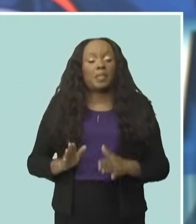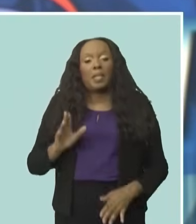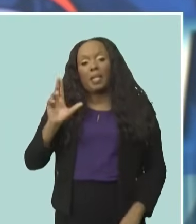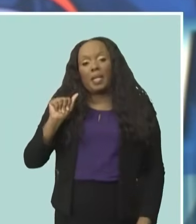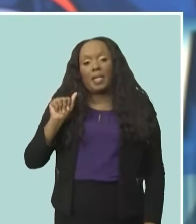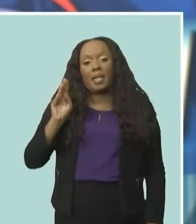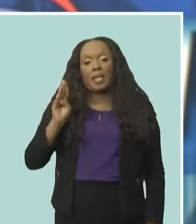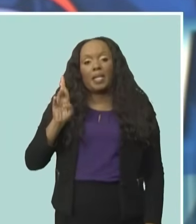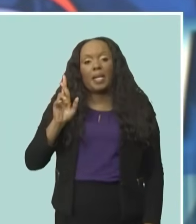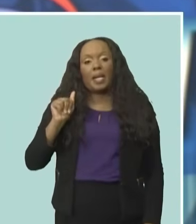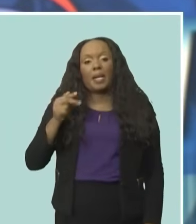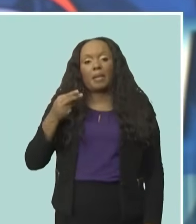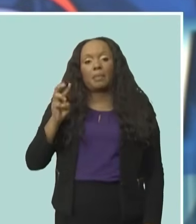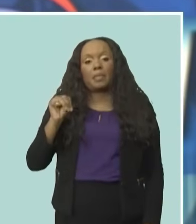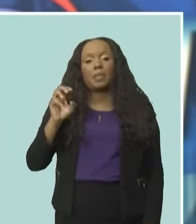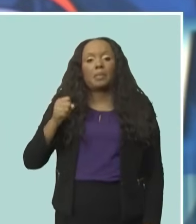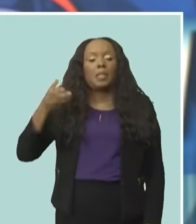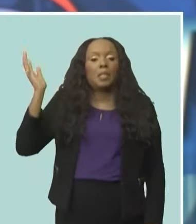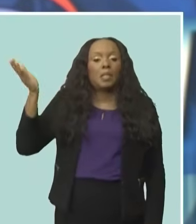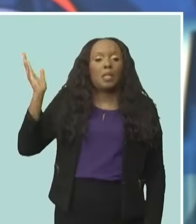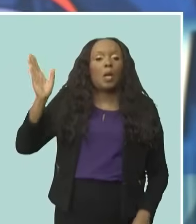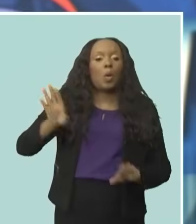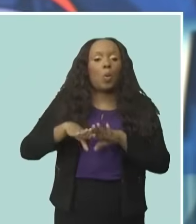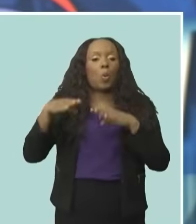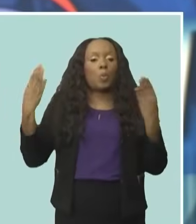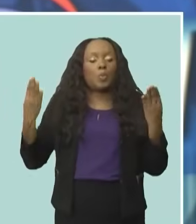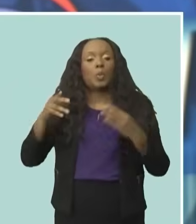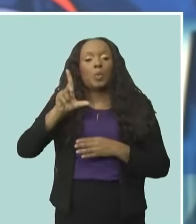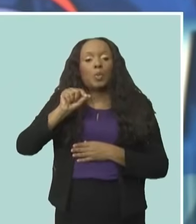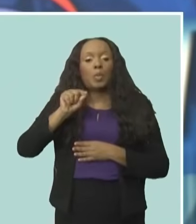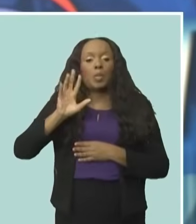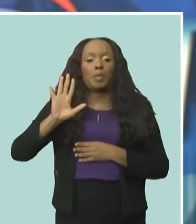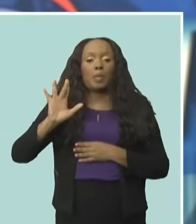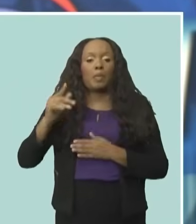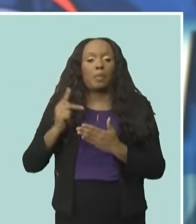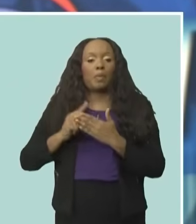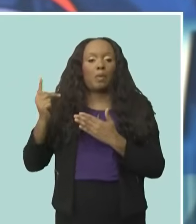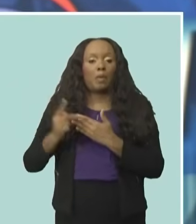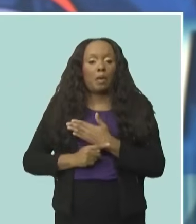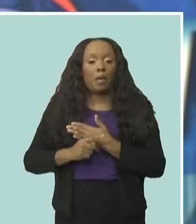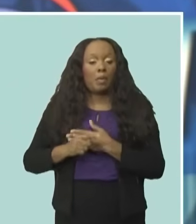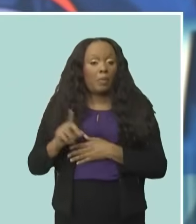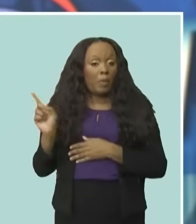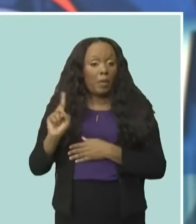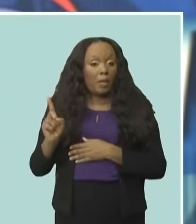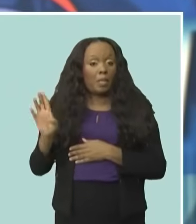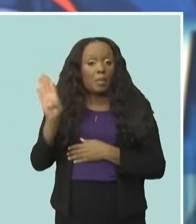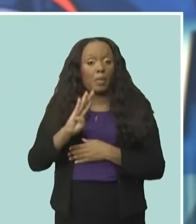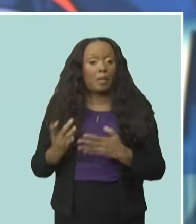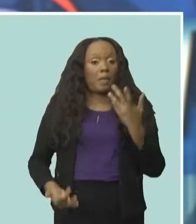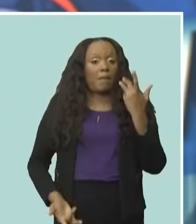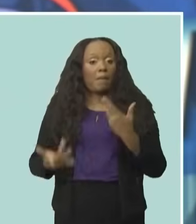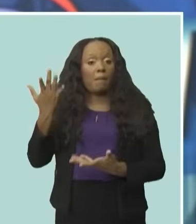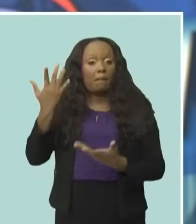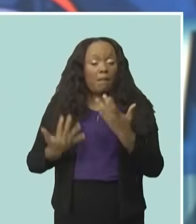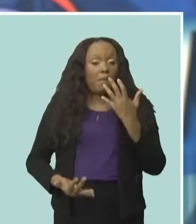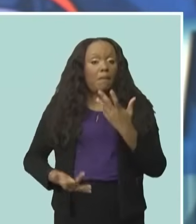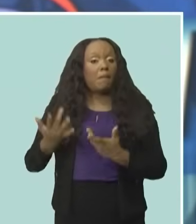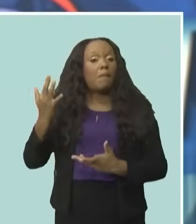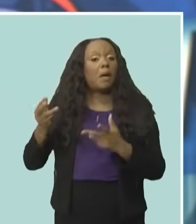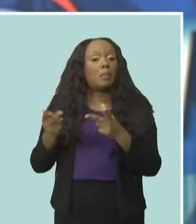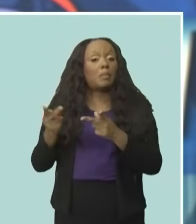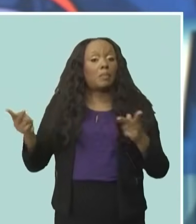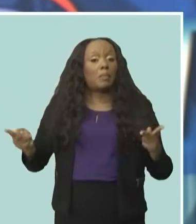initiative. He shared the view as he opened the 2025 edition of the program at the Barbados Fire Academy, Arch Hall, St.